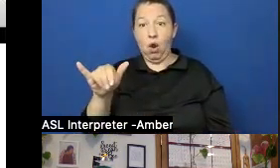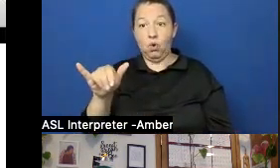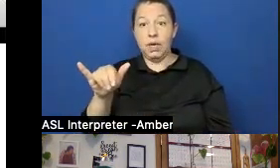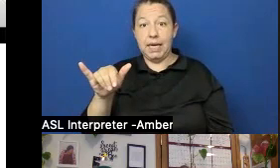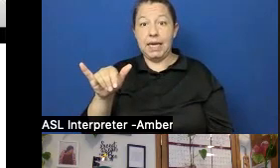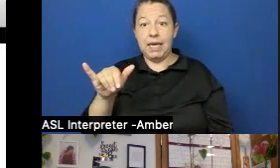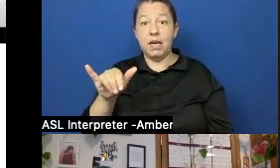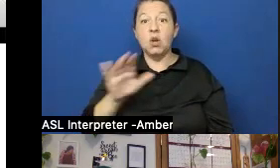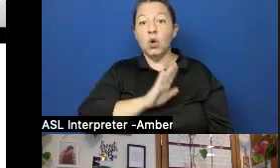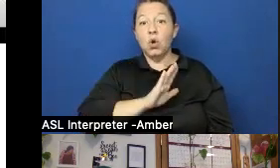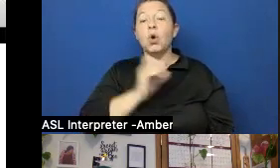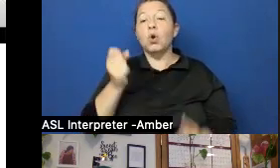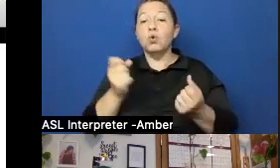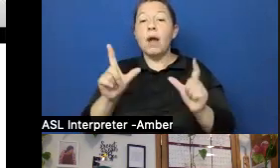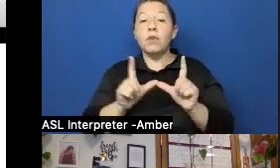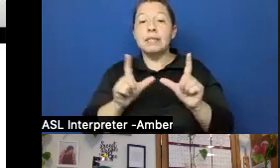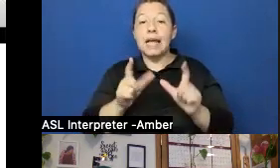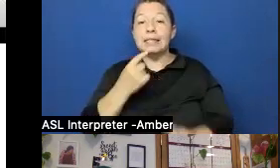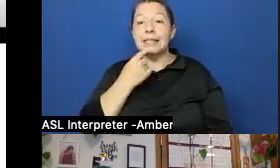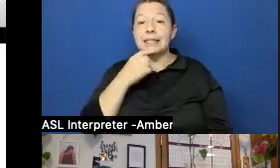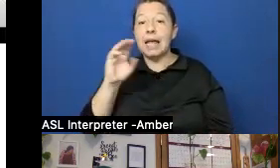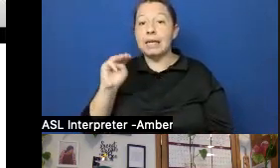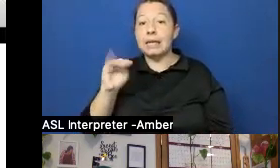driver's license said Michael,